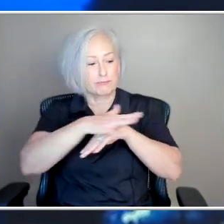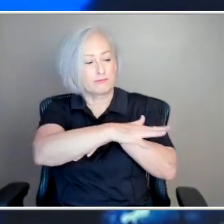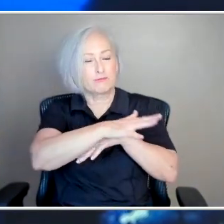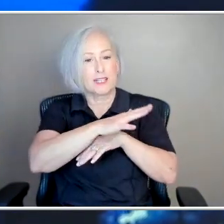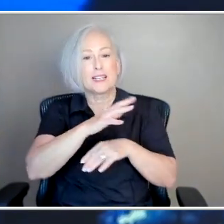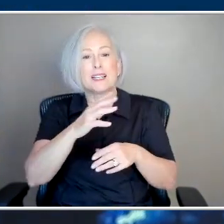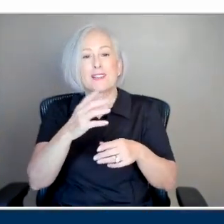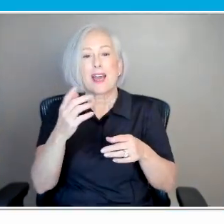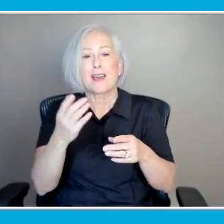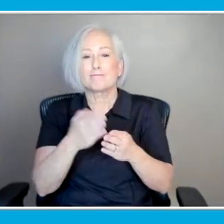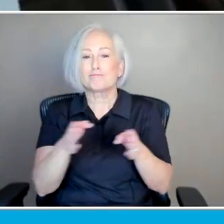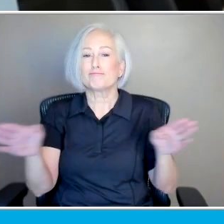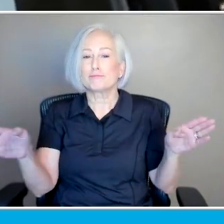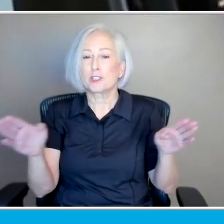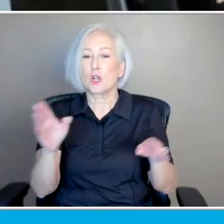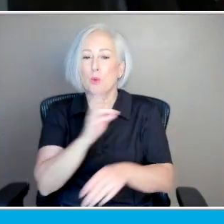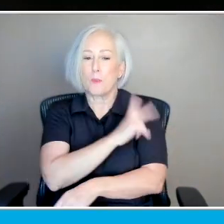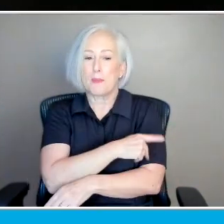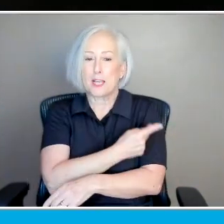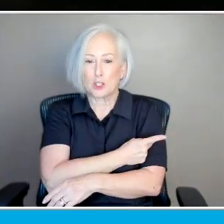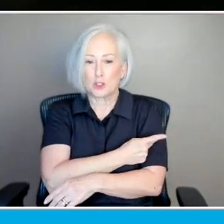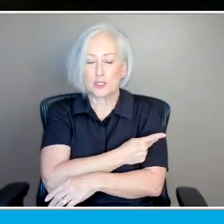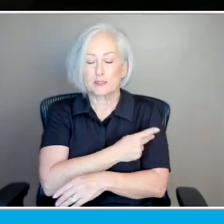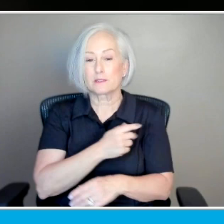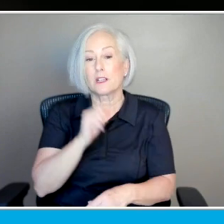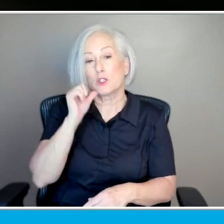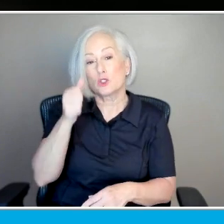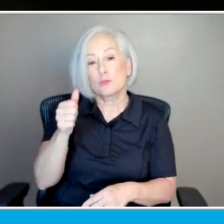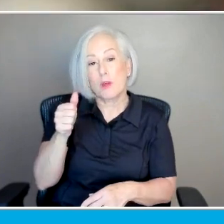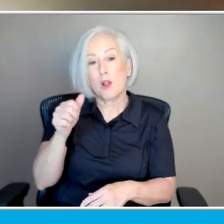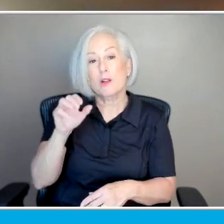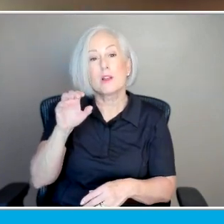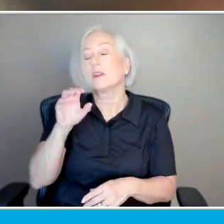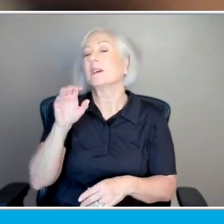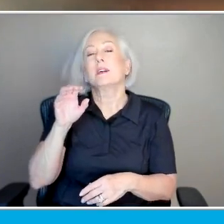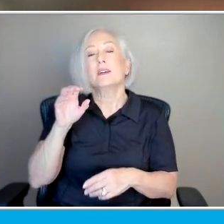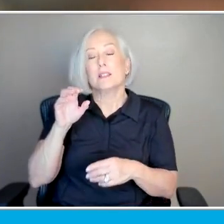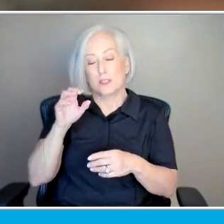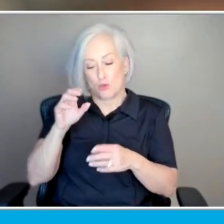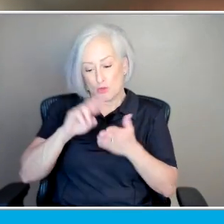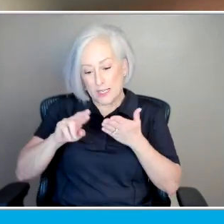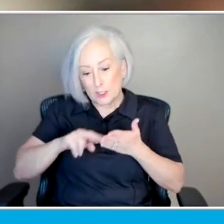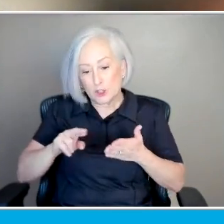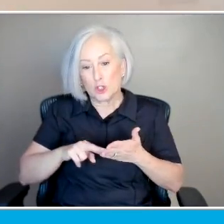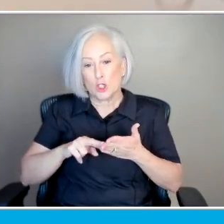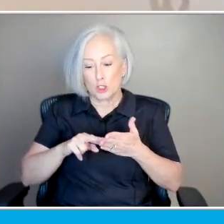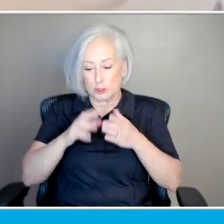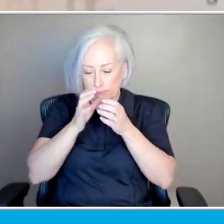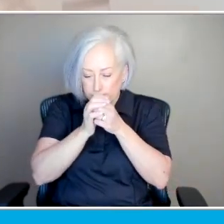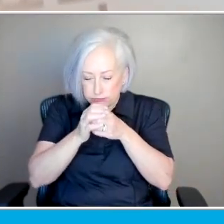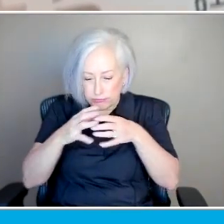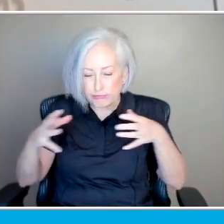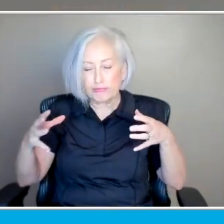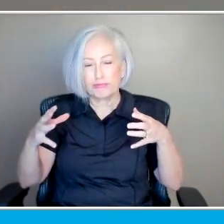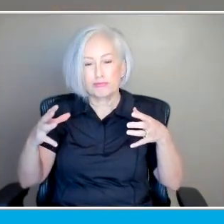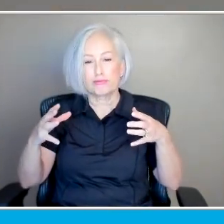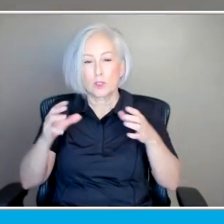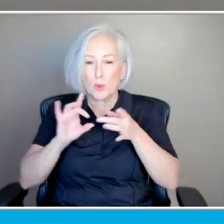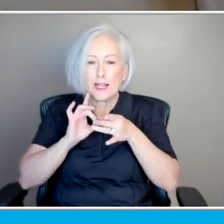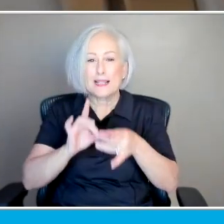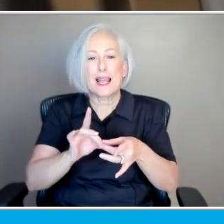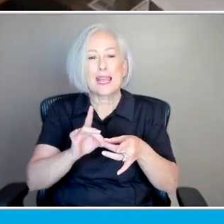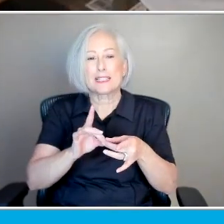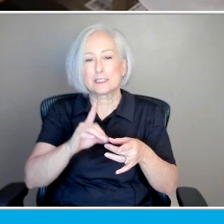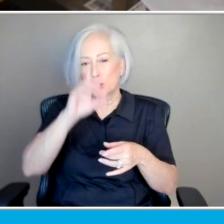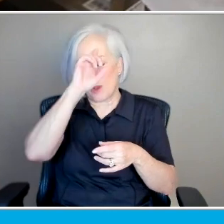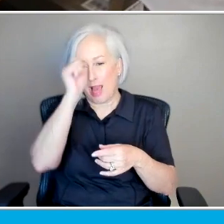Open Mics with Dr. Stites. The explosive growth of research into cancer, Alzheimer's, and so much more. And the